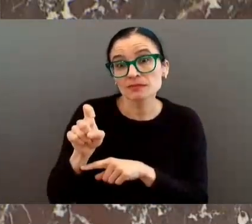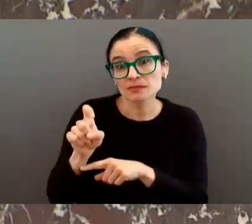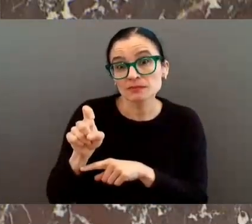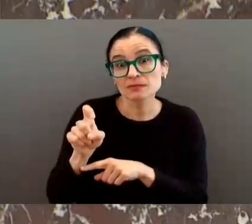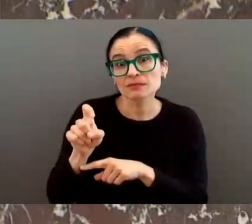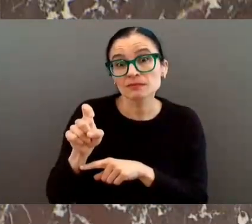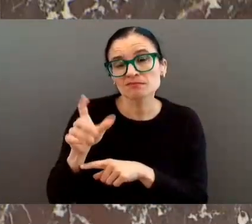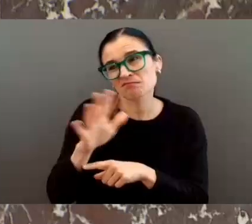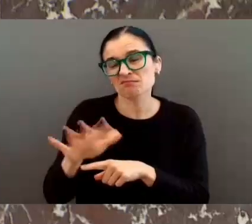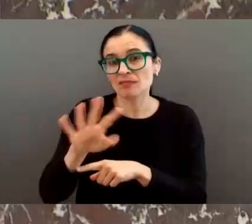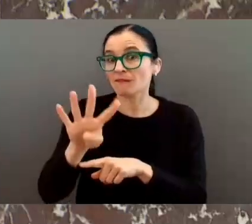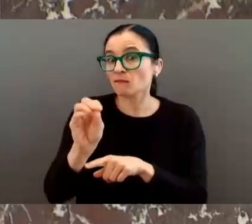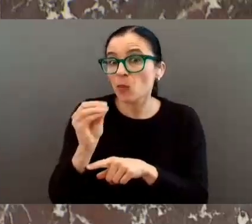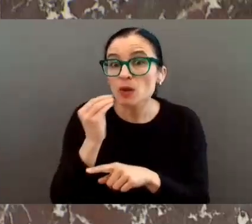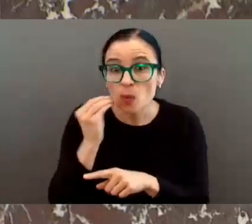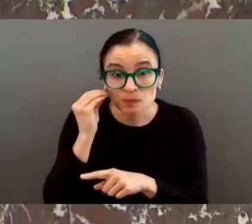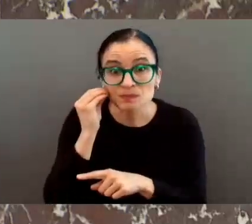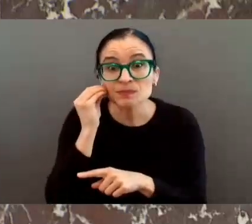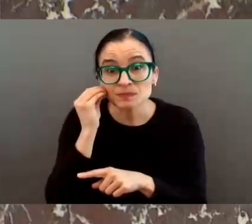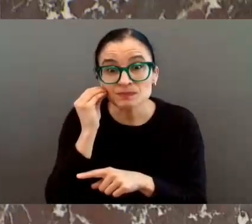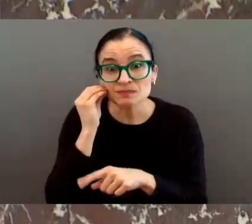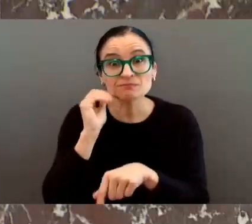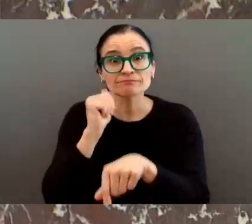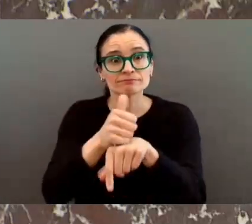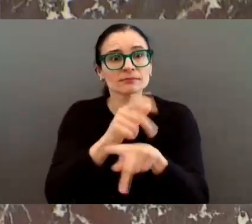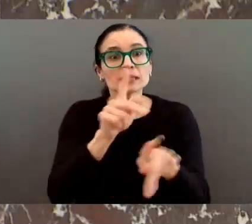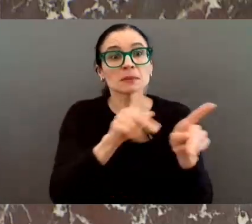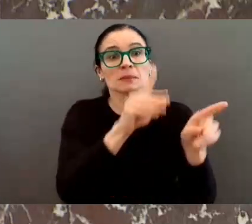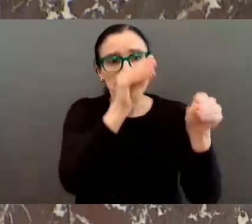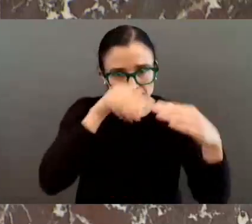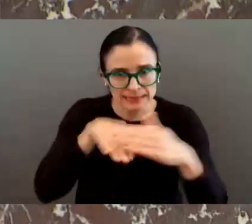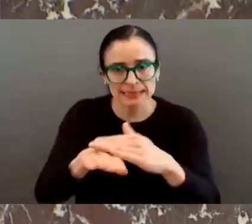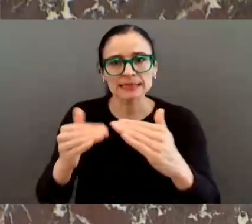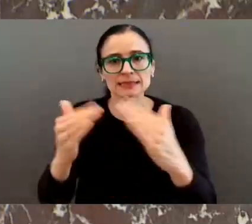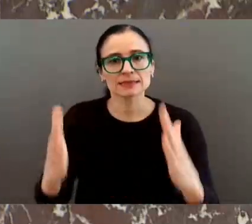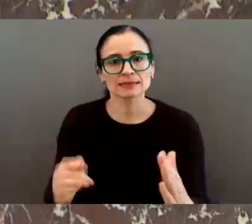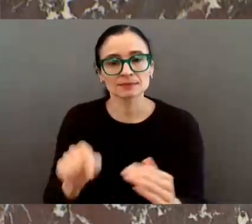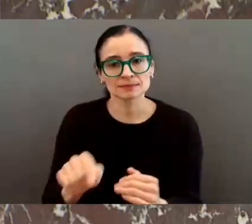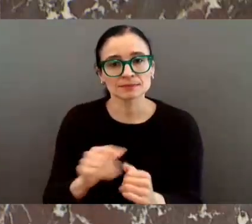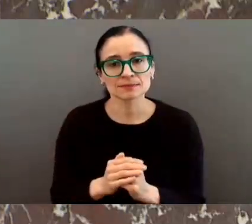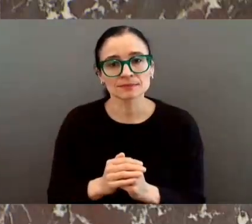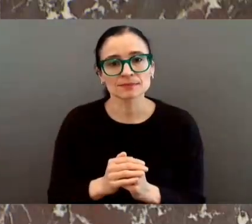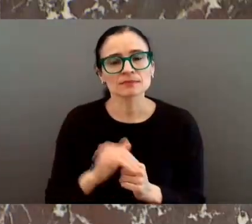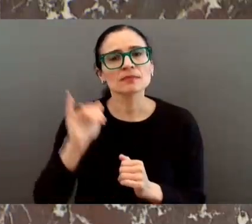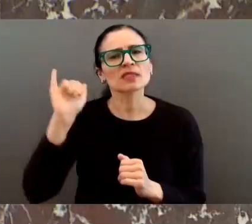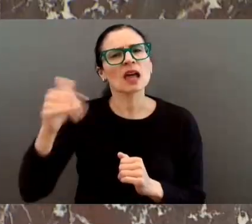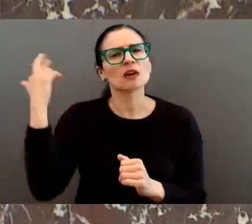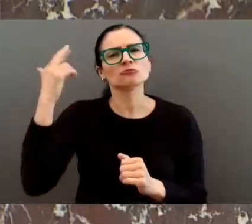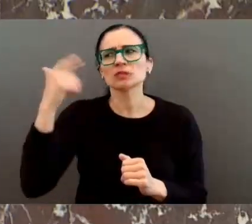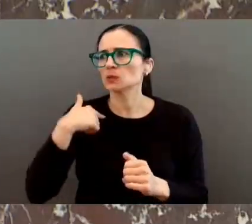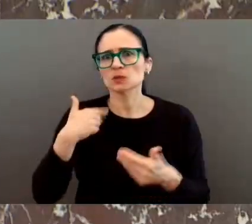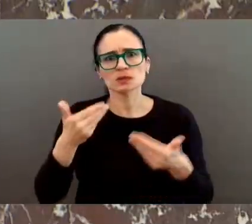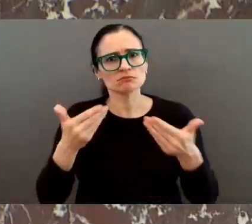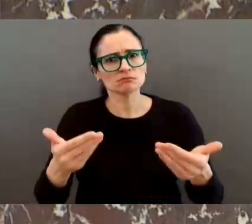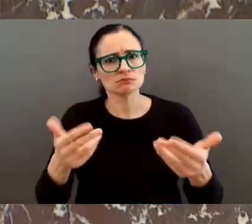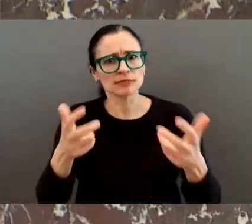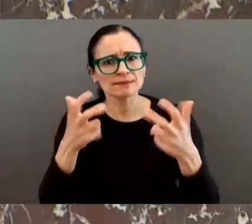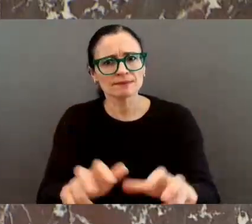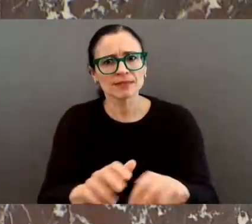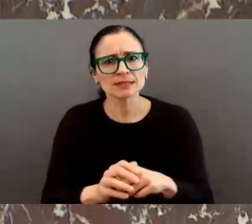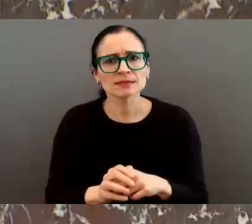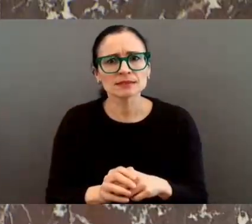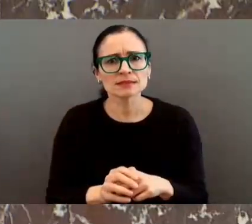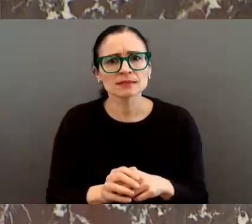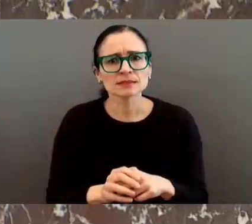why we're going to communities and trying to make the case for why communities should accept this type of housing. Because we know that not every